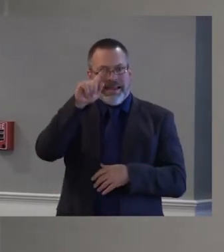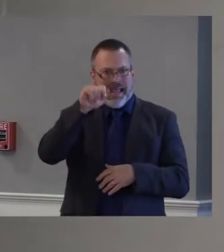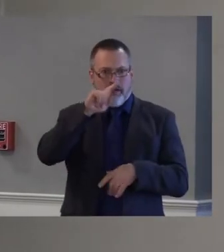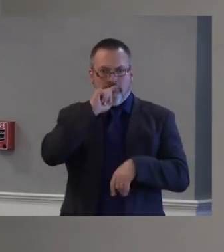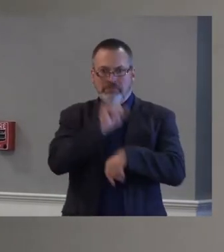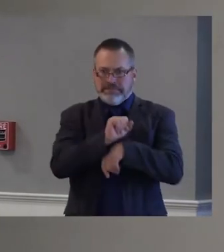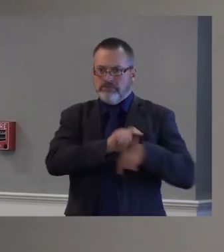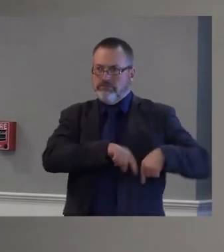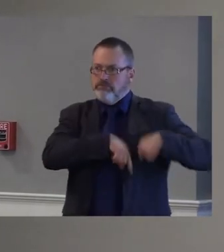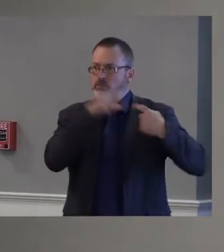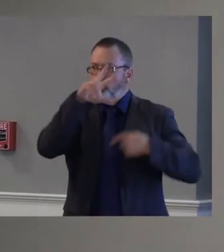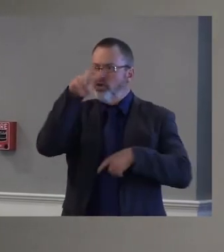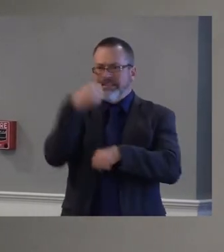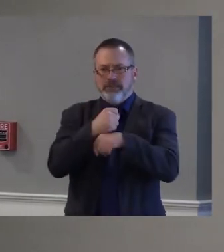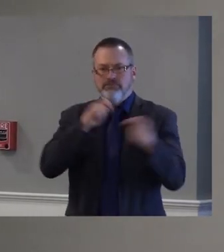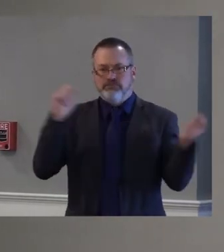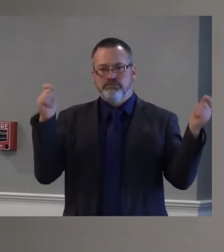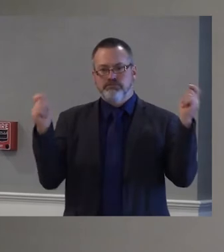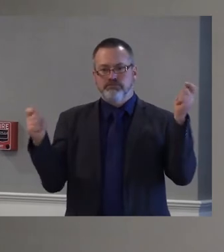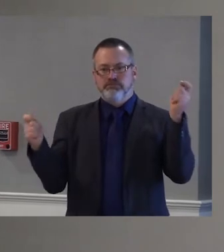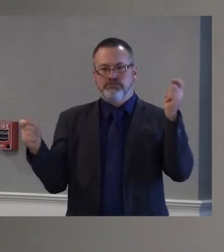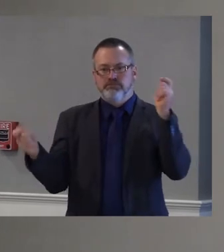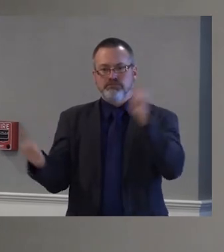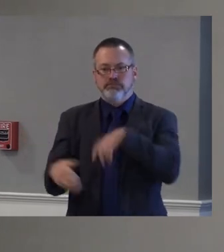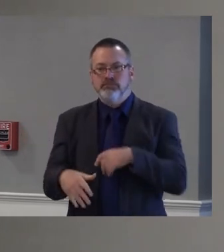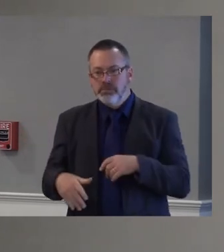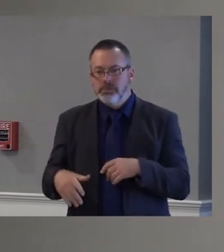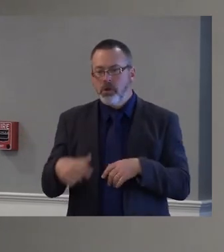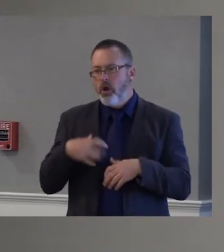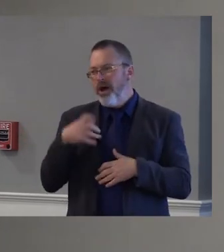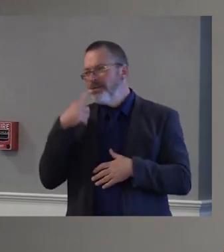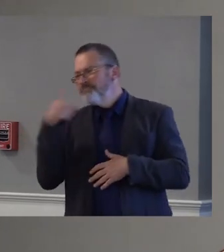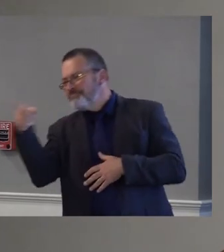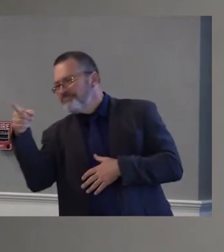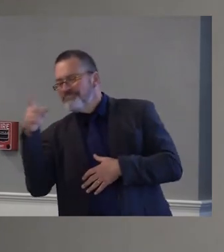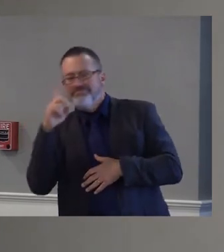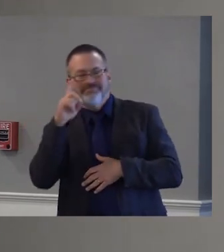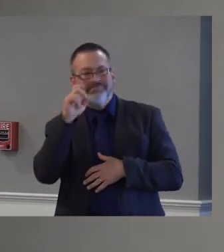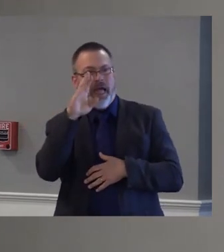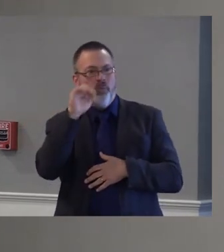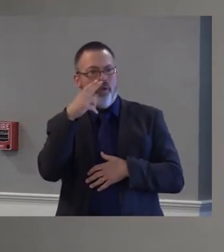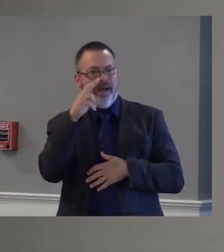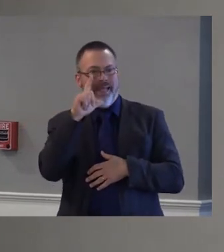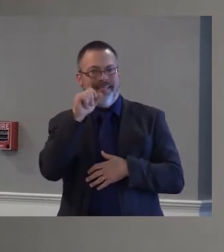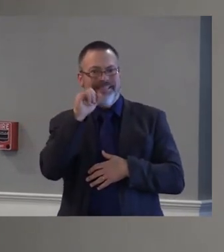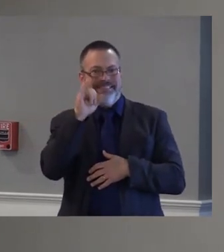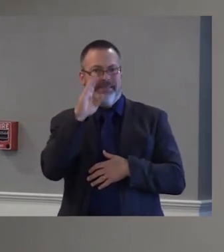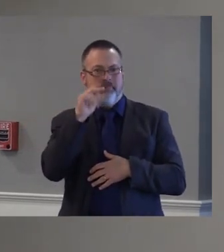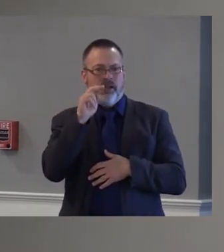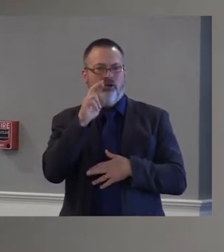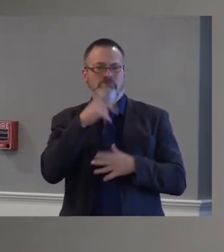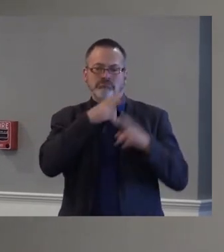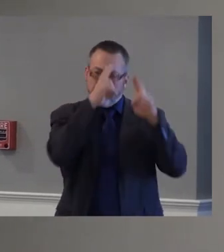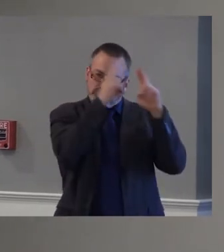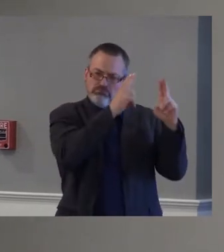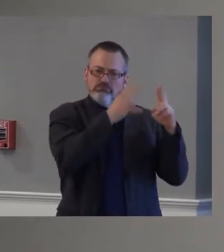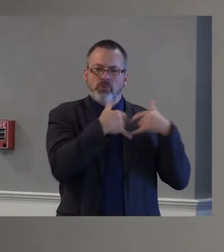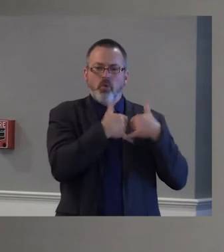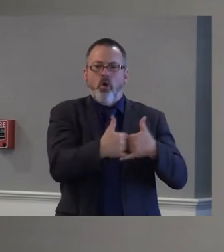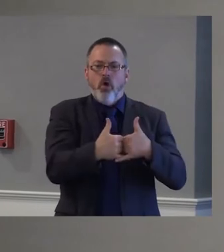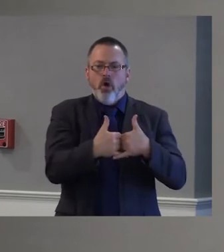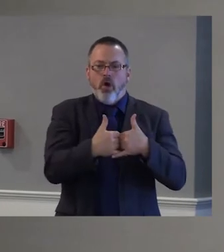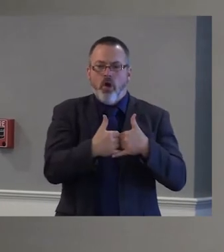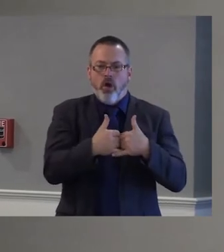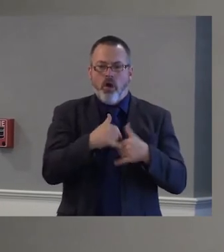going to be presenting the Deborah Lisi Baker Youth Leader Award. This award was created in 2006 by